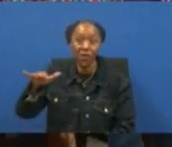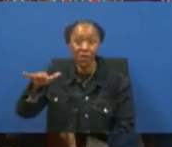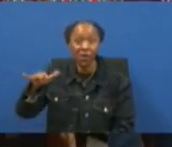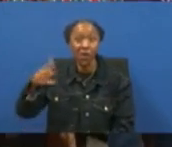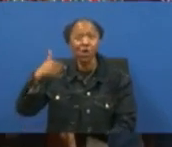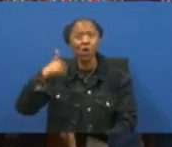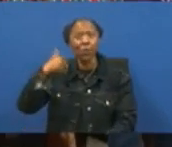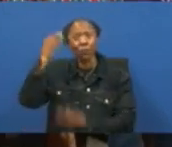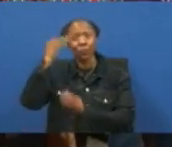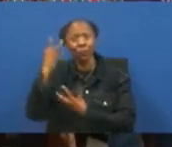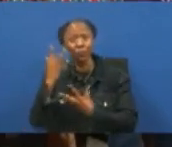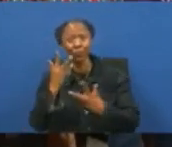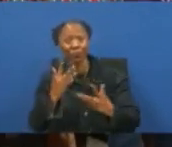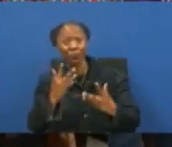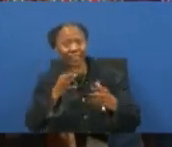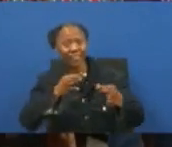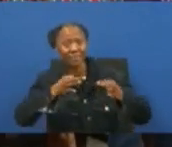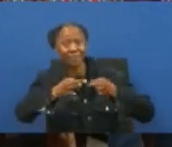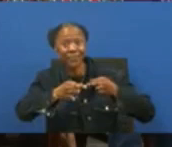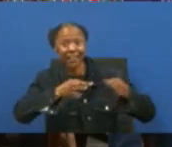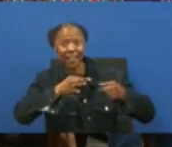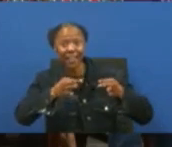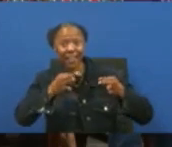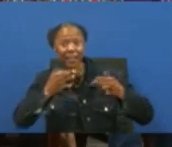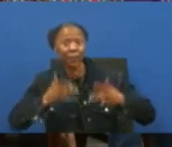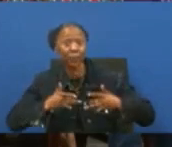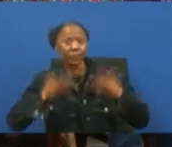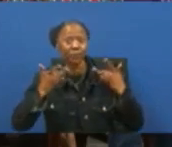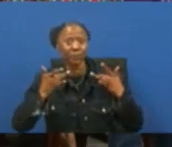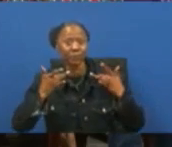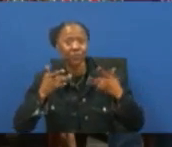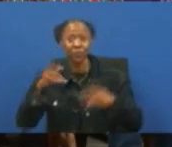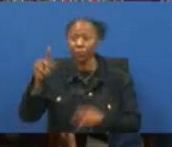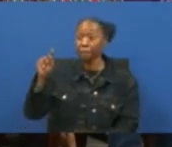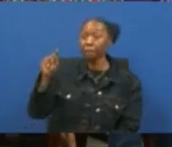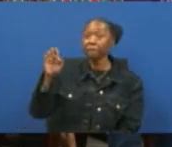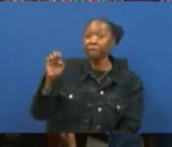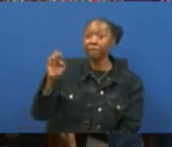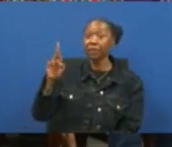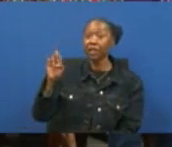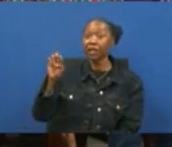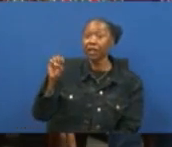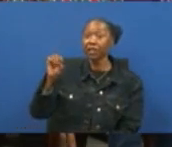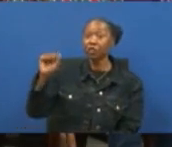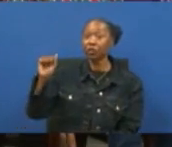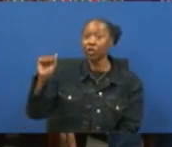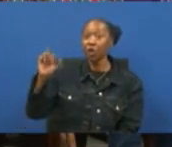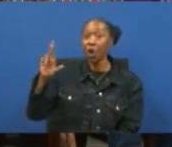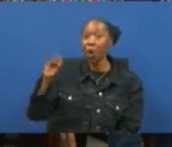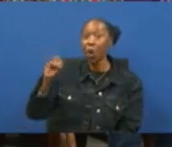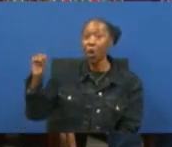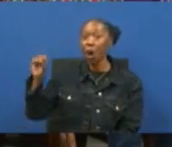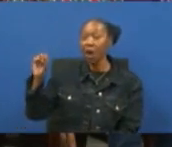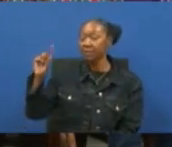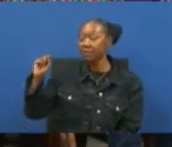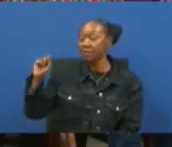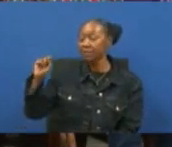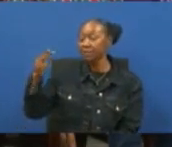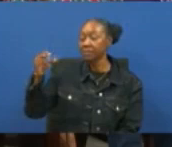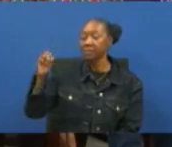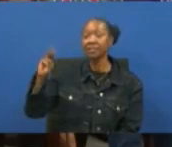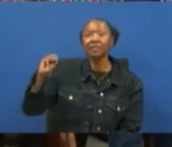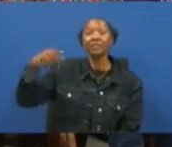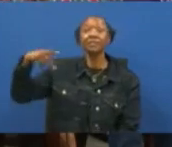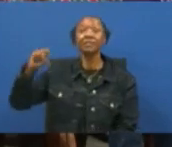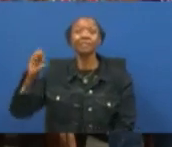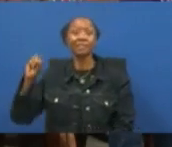little overview of this goodness here, Teresa Ross Townsend. Come on up, Teresa, and just stand